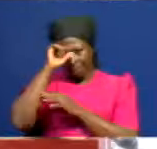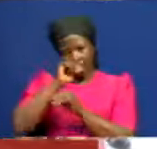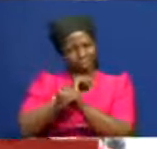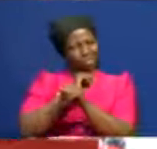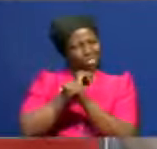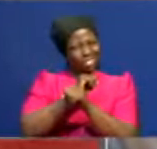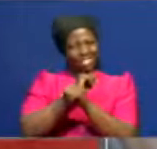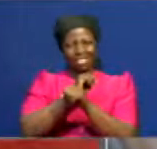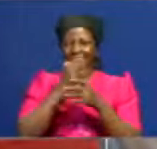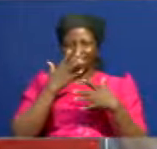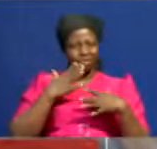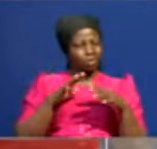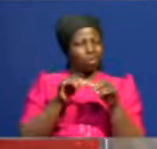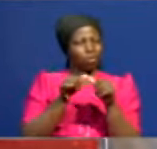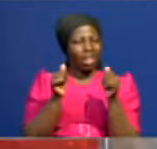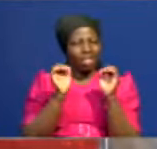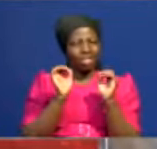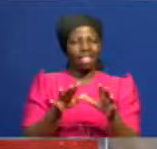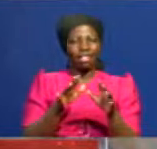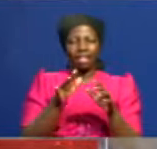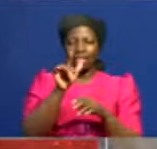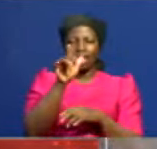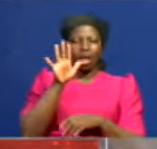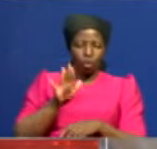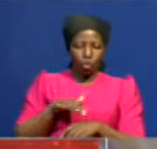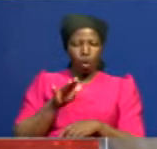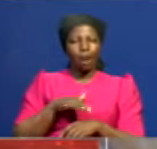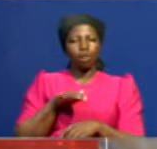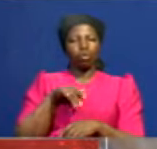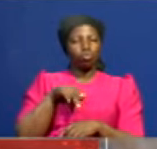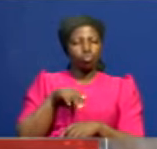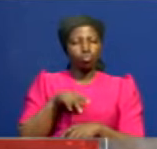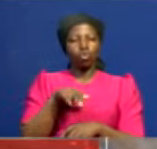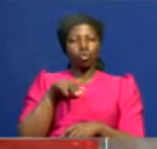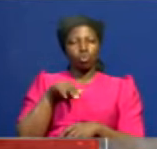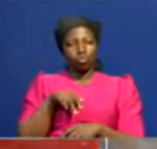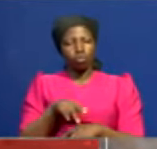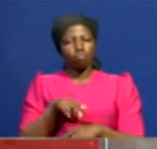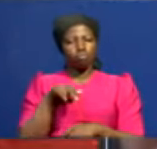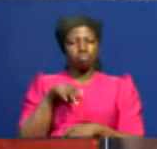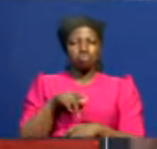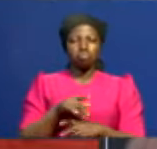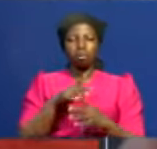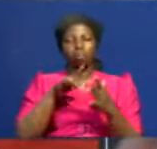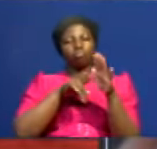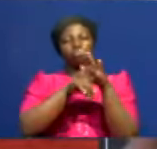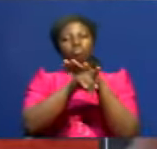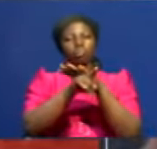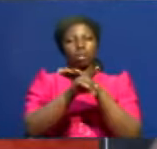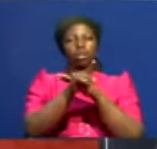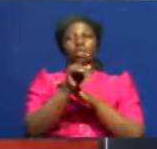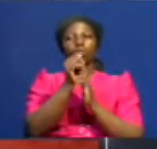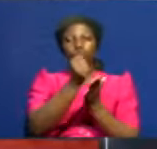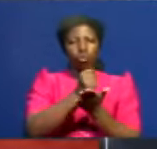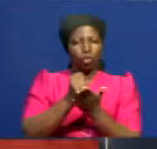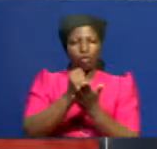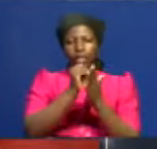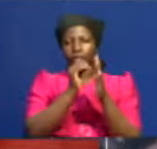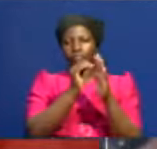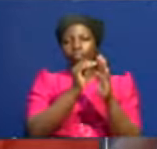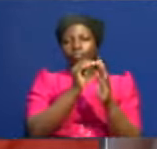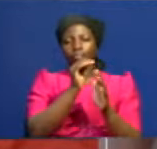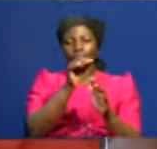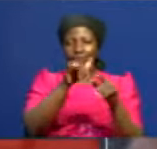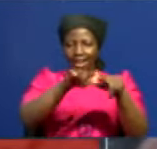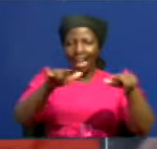The woman is said to have been walking from the Nyacaba area to some coffee plantation within Juja for work when she was